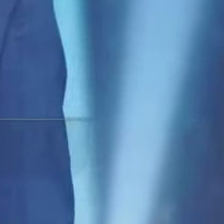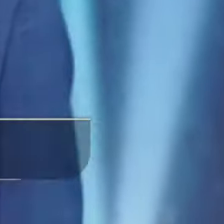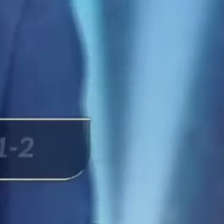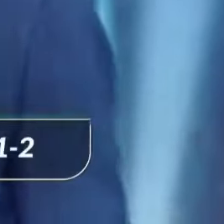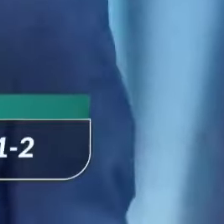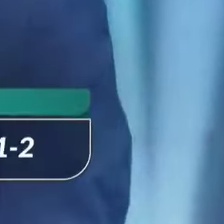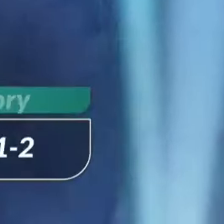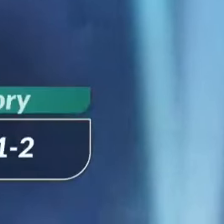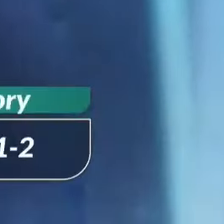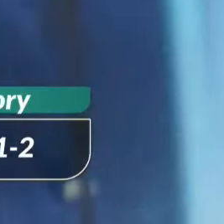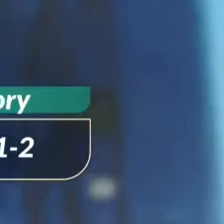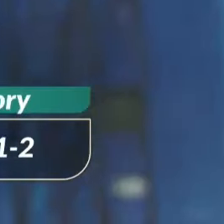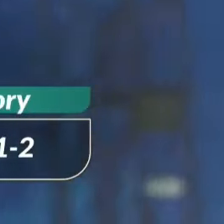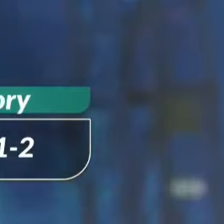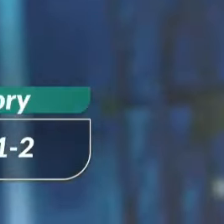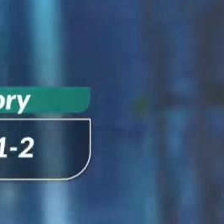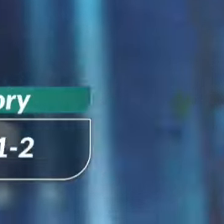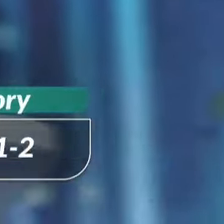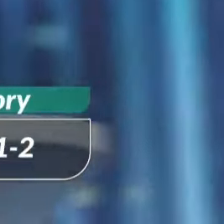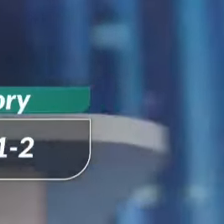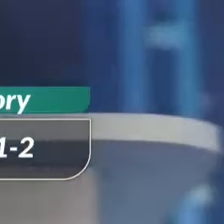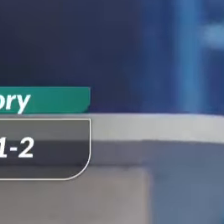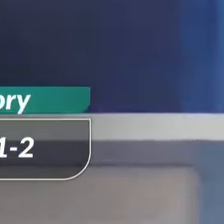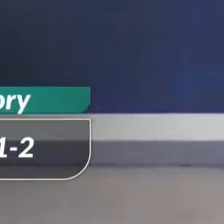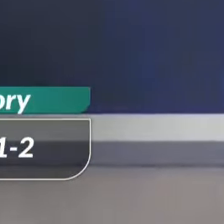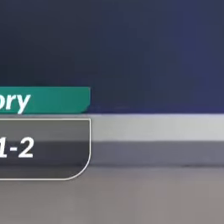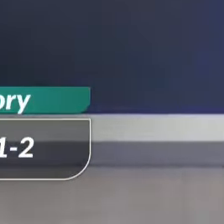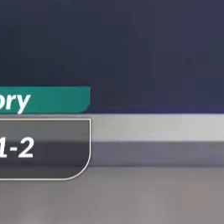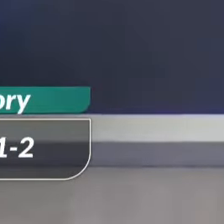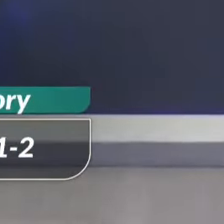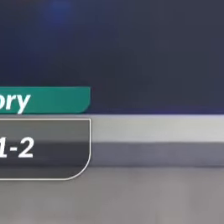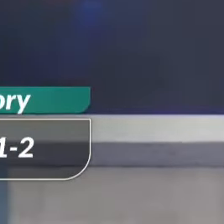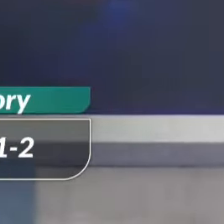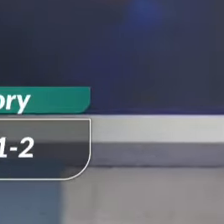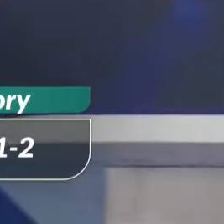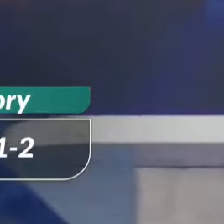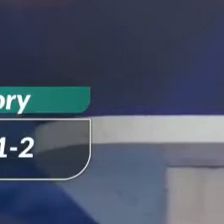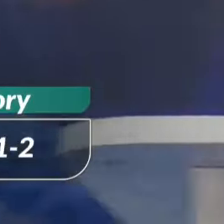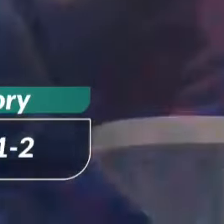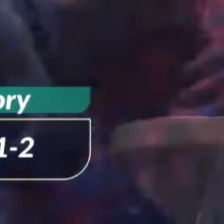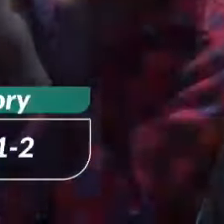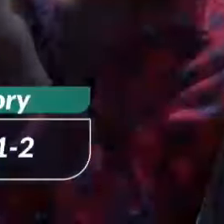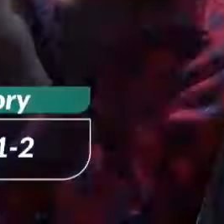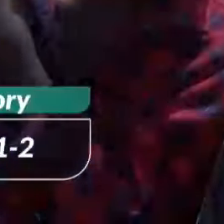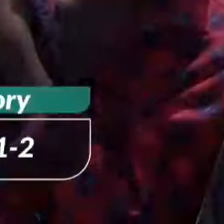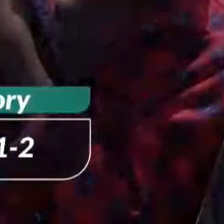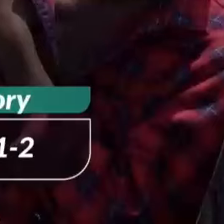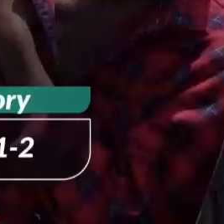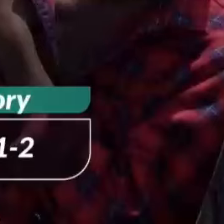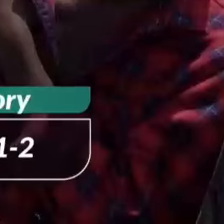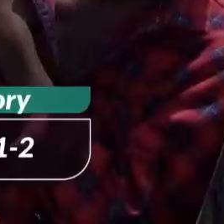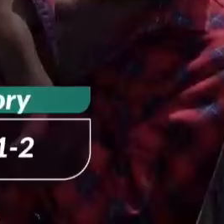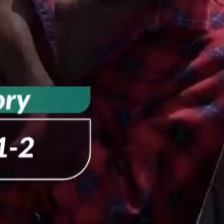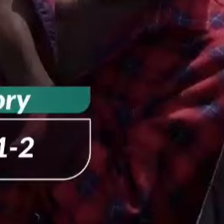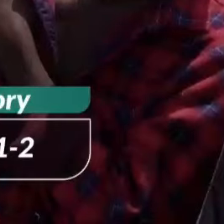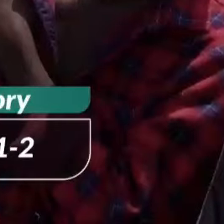master, guided by the master. Anybody who has gone this way before can guide us. It's